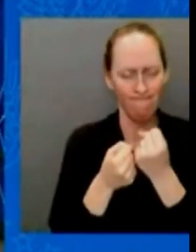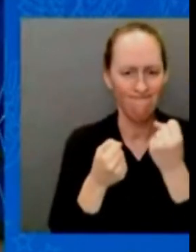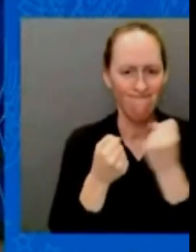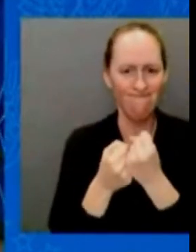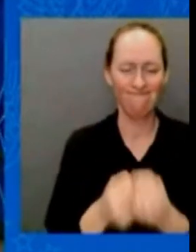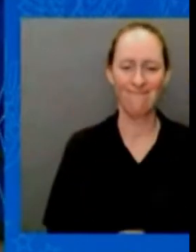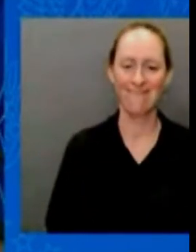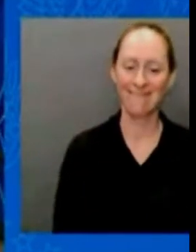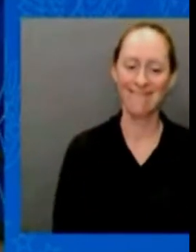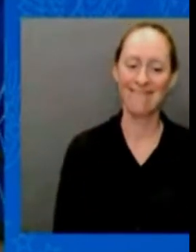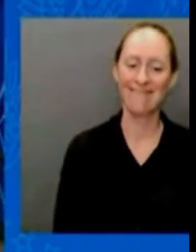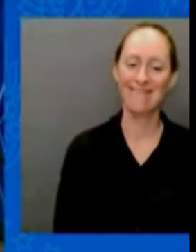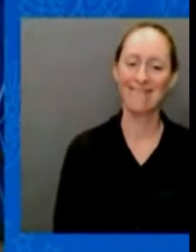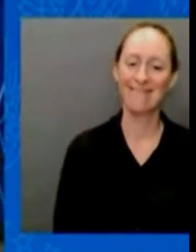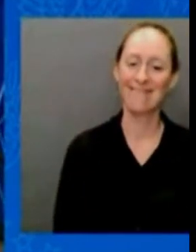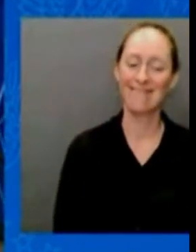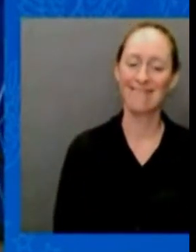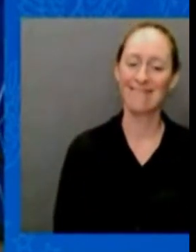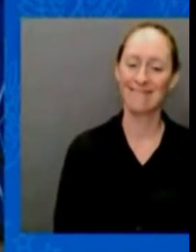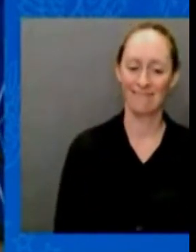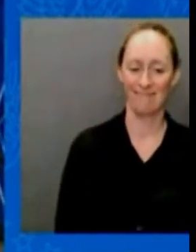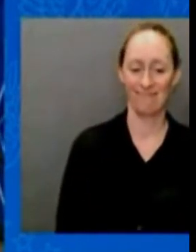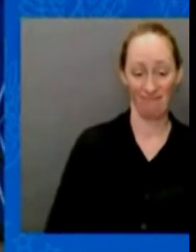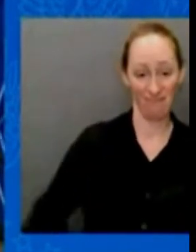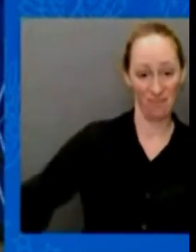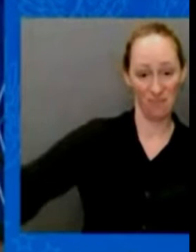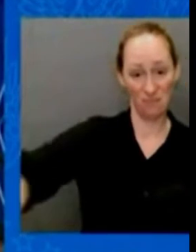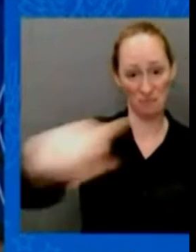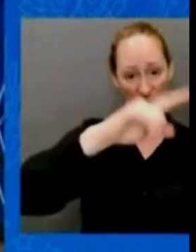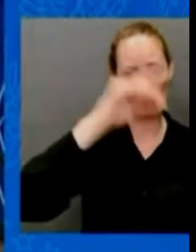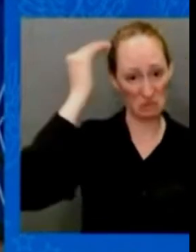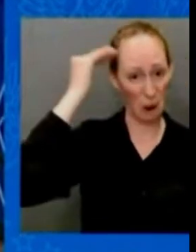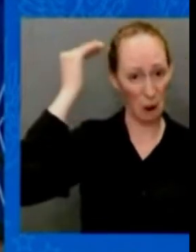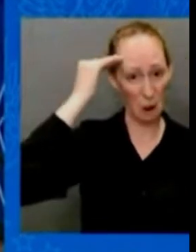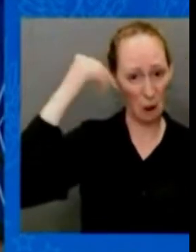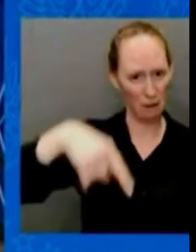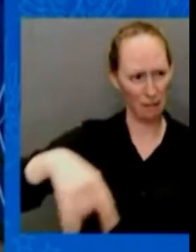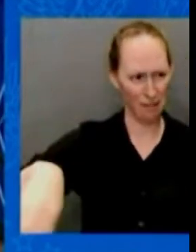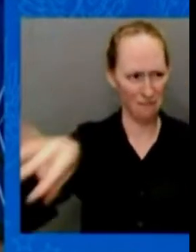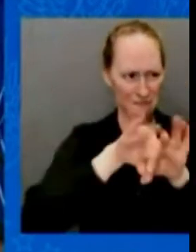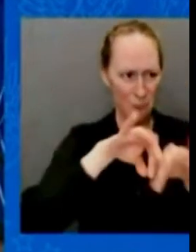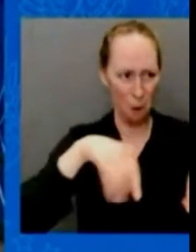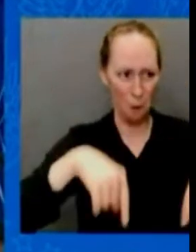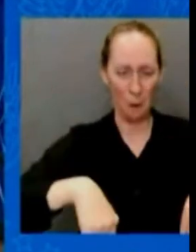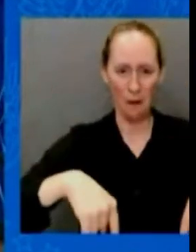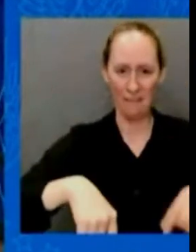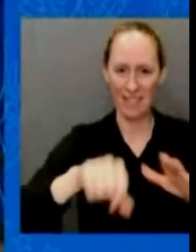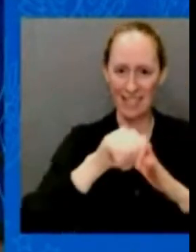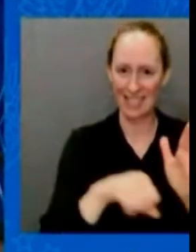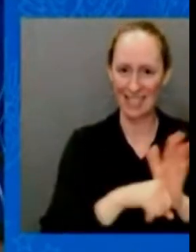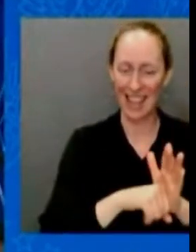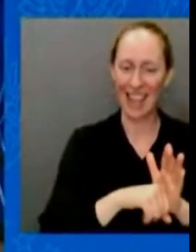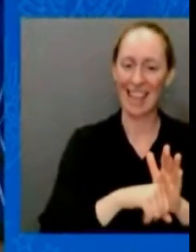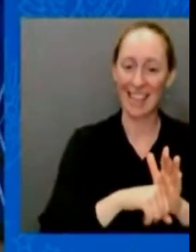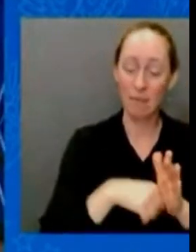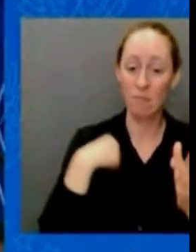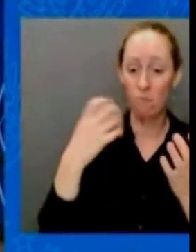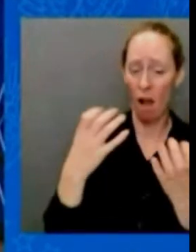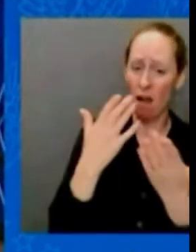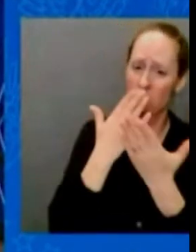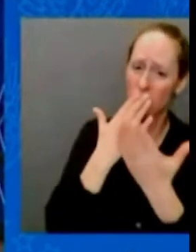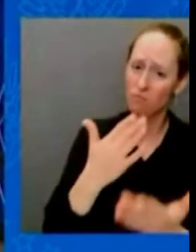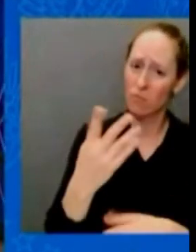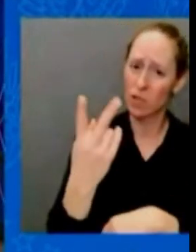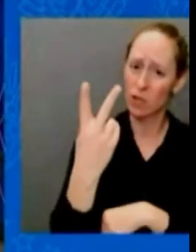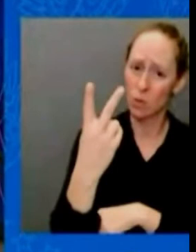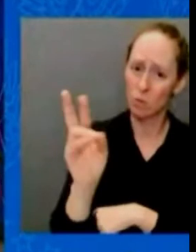entire Democratic congressional delegation and the two Republicans, John Katko and Chris Jacobs of Buffalo, for being